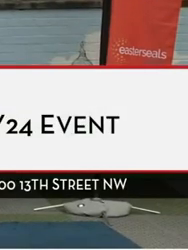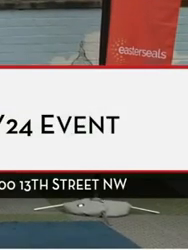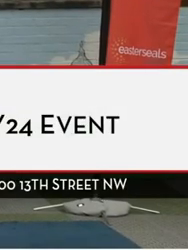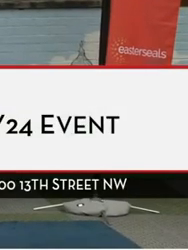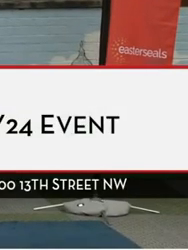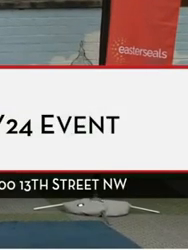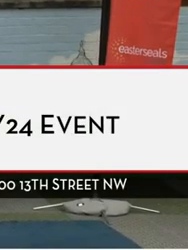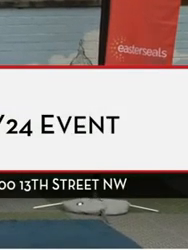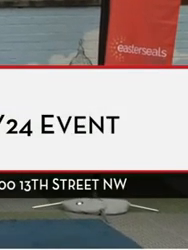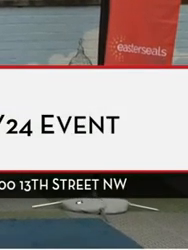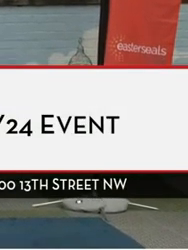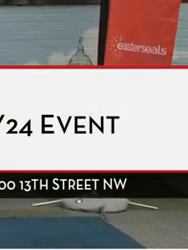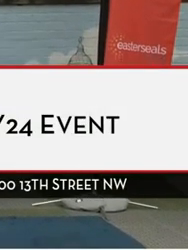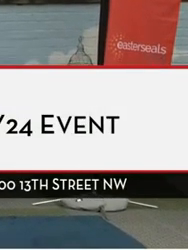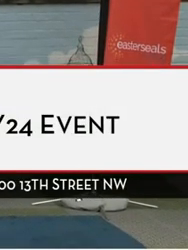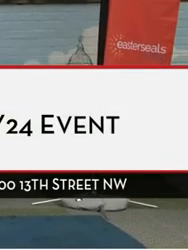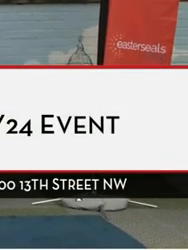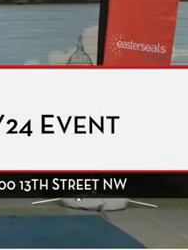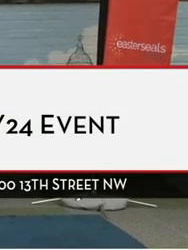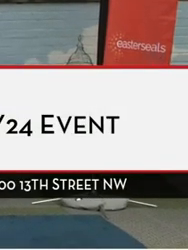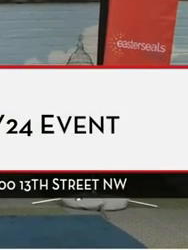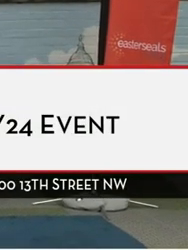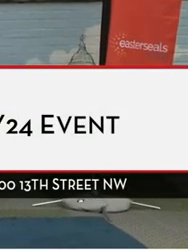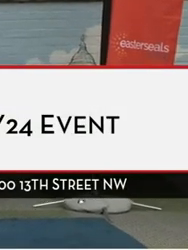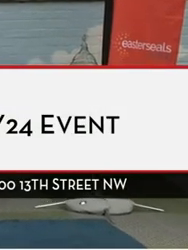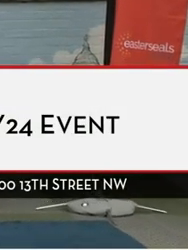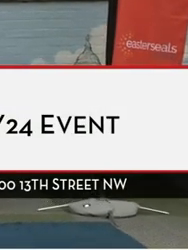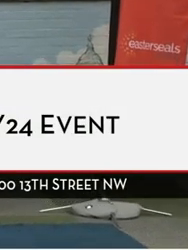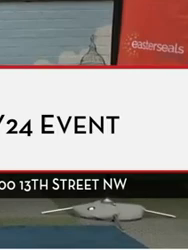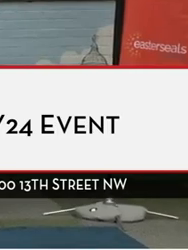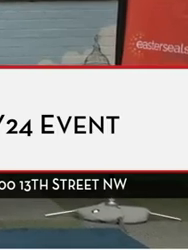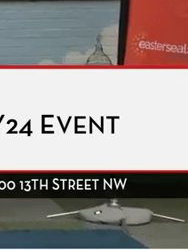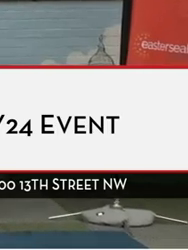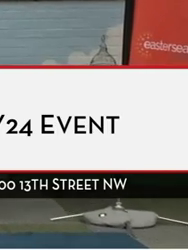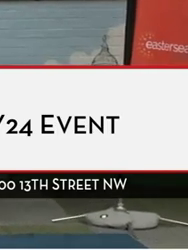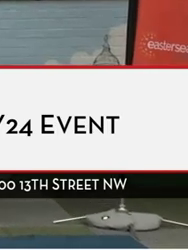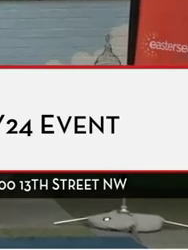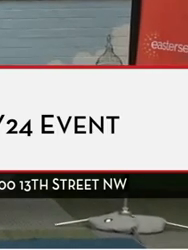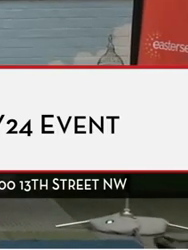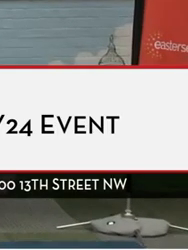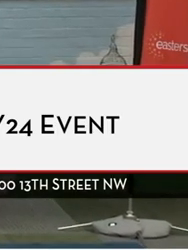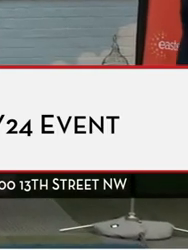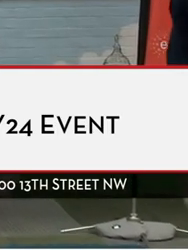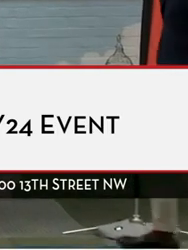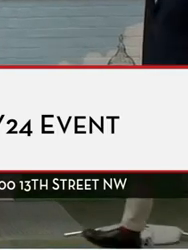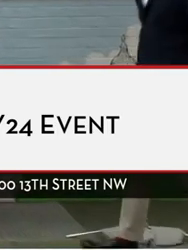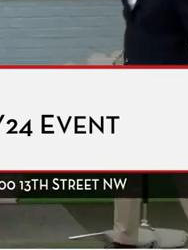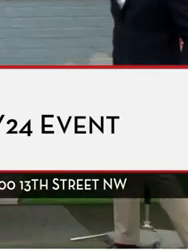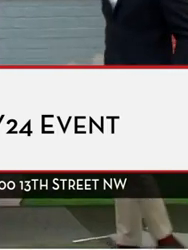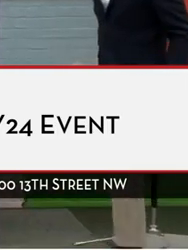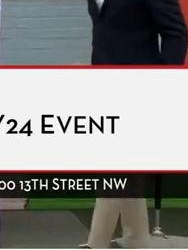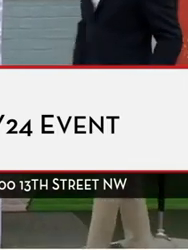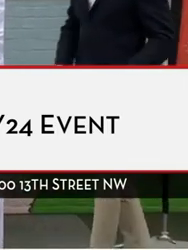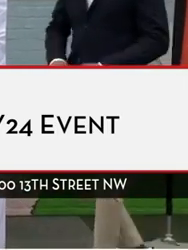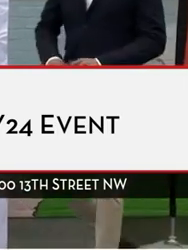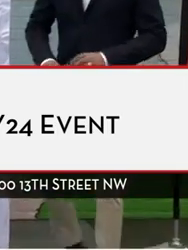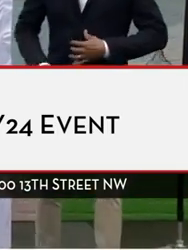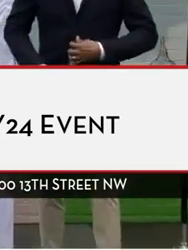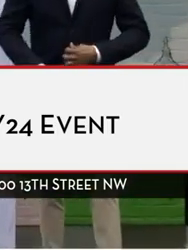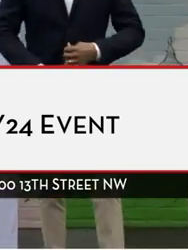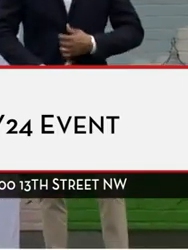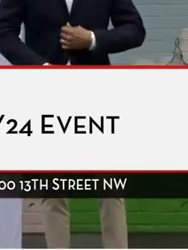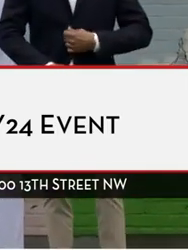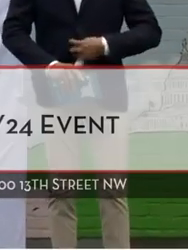Hi, I'm John Horwich, President and CEO of Easter Seals DC, Maryland, and Virginia, and I'm pleased to welcome you all to the Harry and Jeanette Weinberg